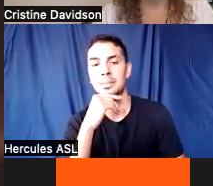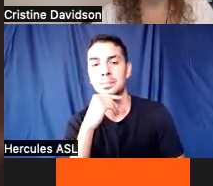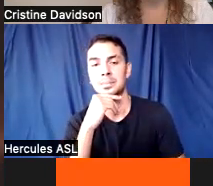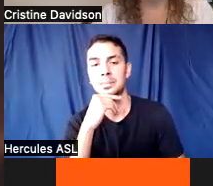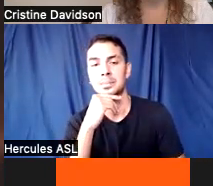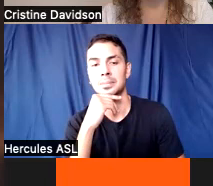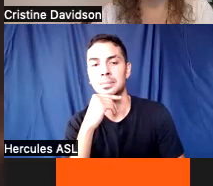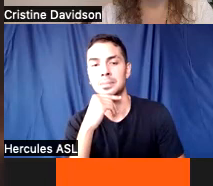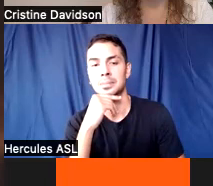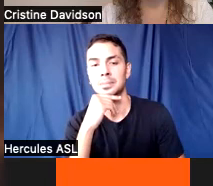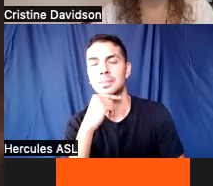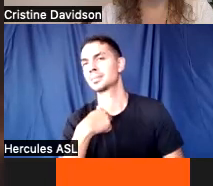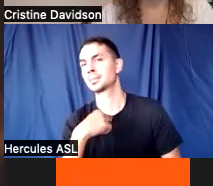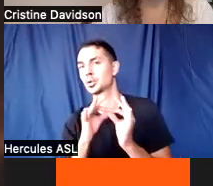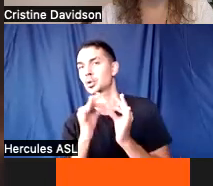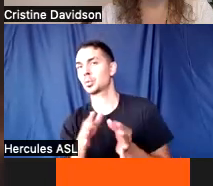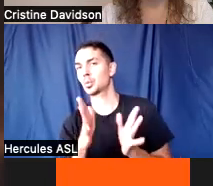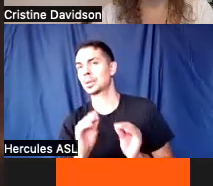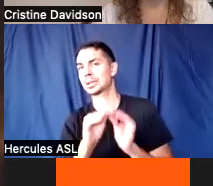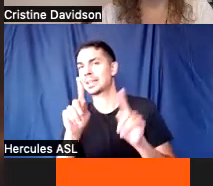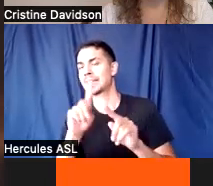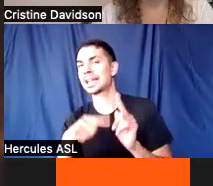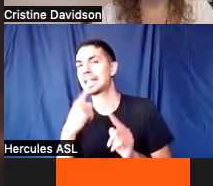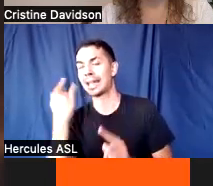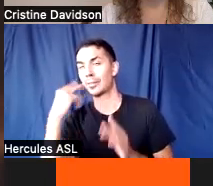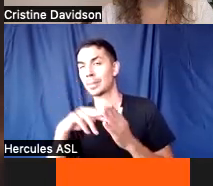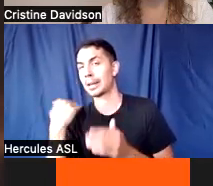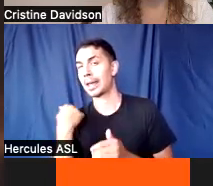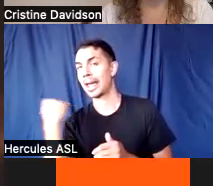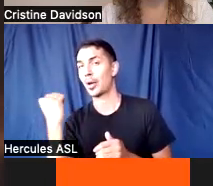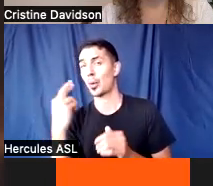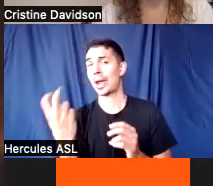when a European Christian country was the first